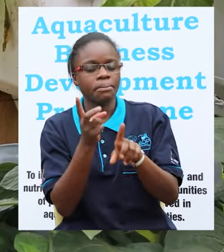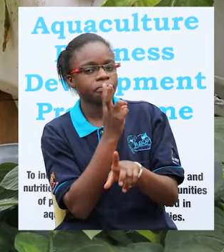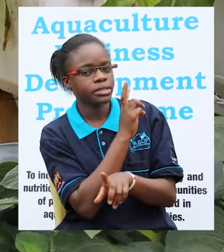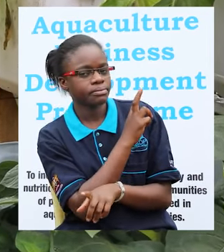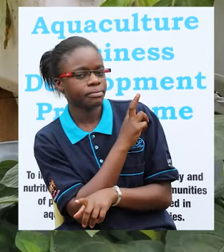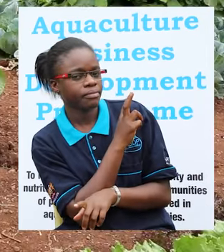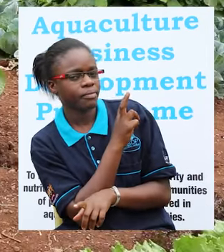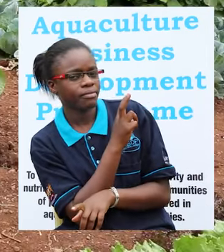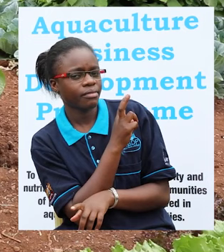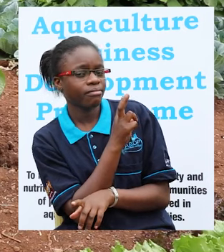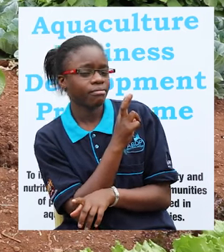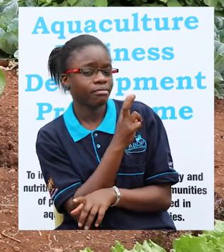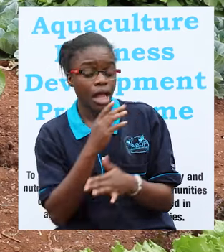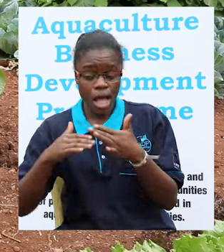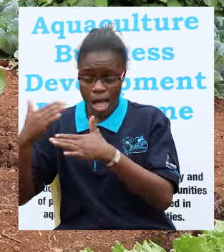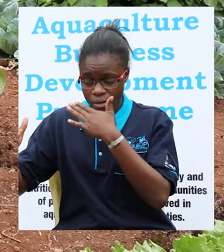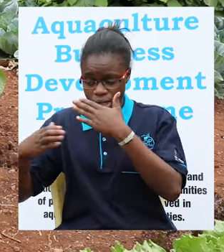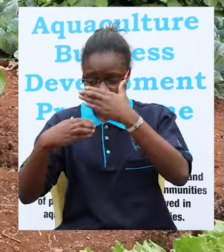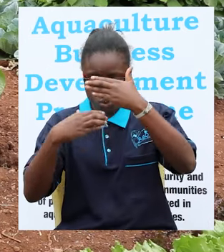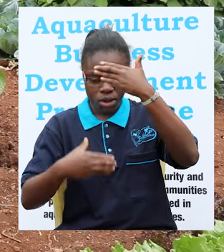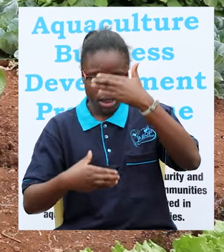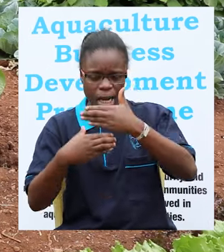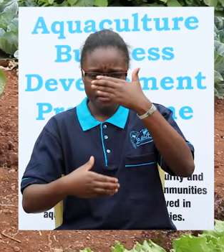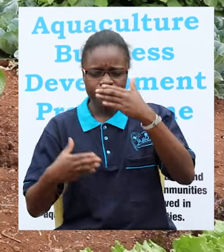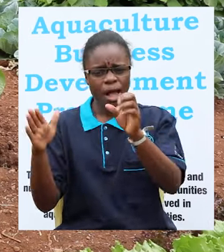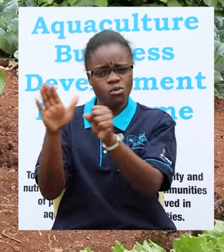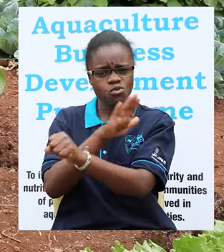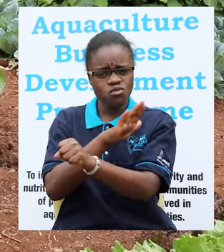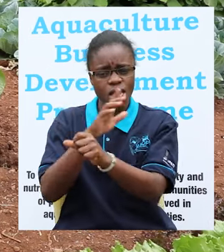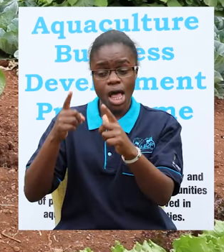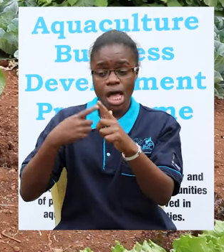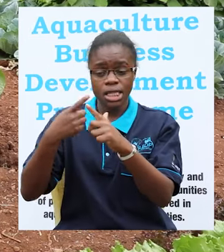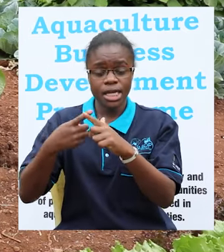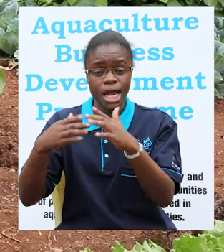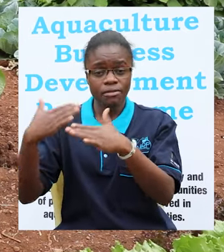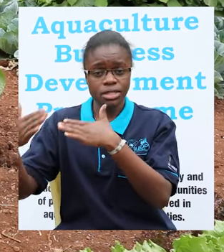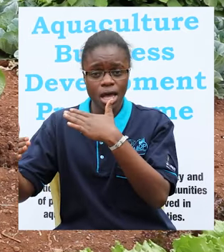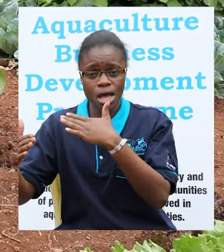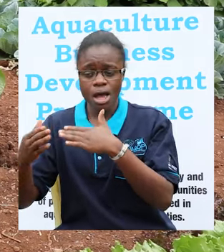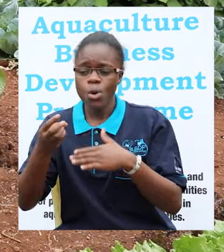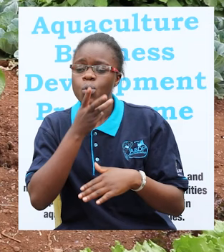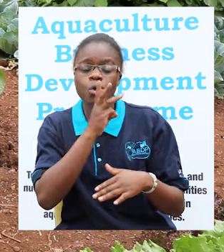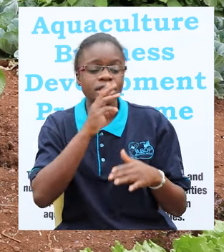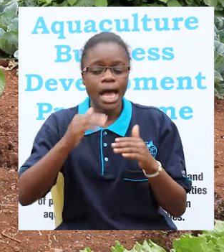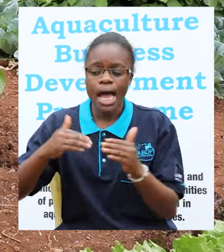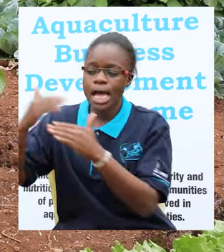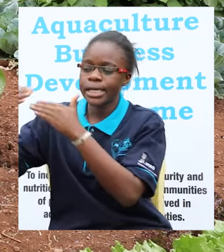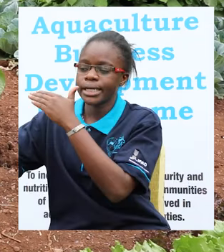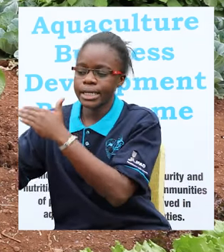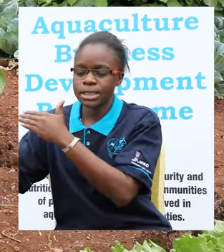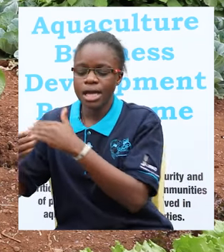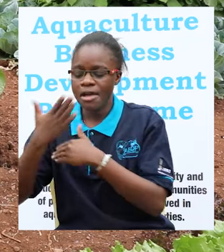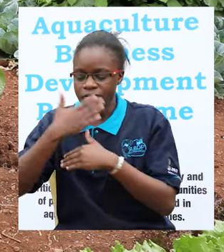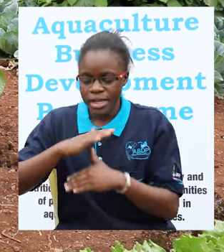water drips, this container is filled. Once the soil here is soaked, it waters the